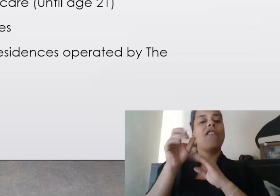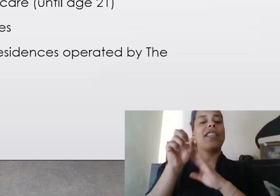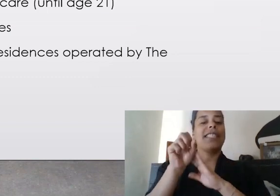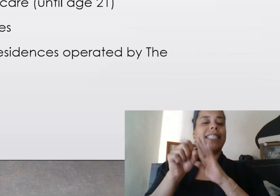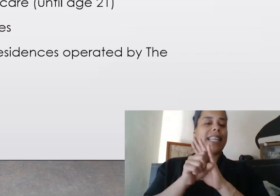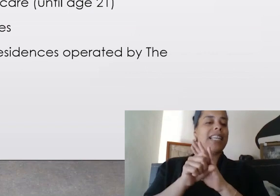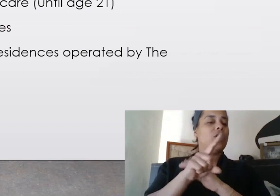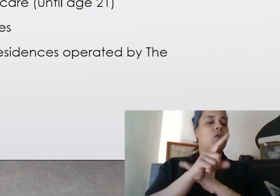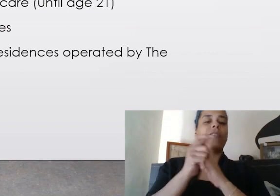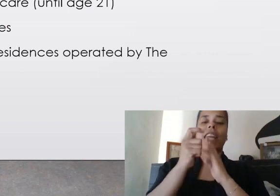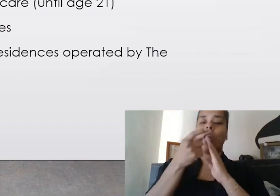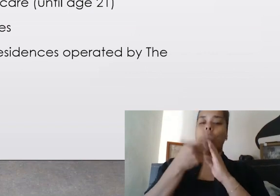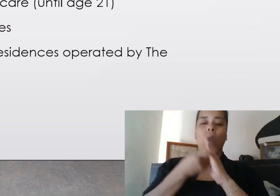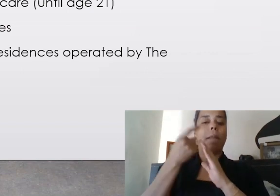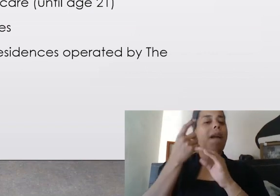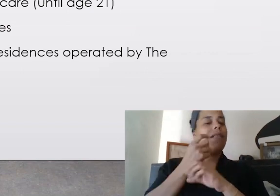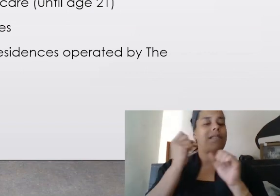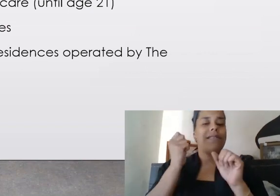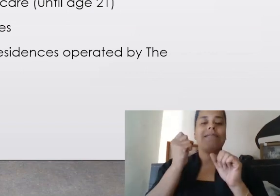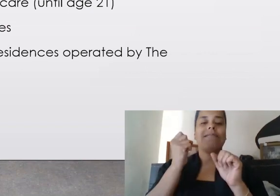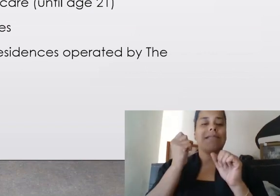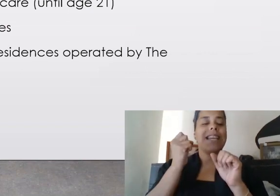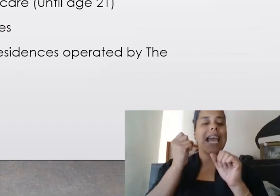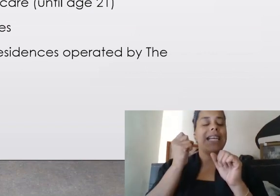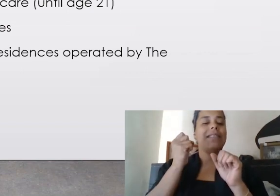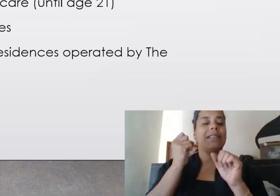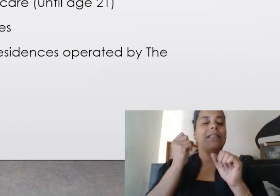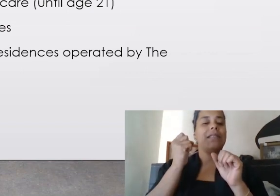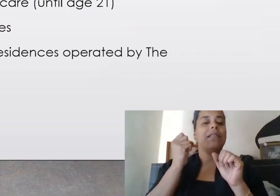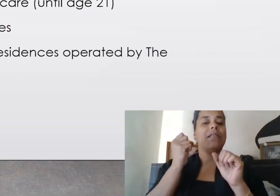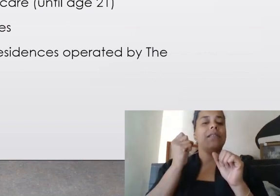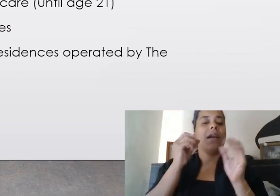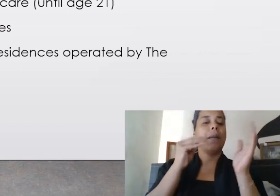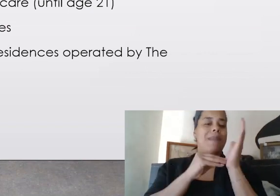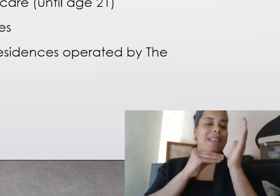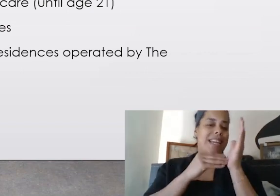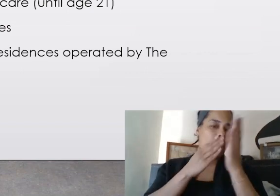health insurance through the state. Medicaid is a state program.